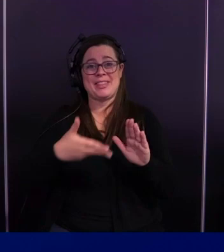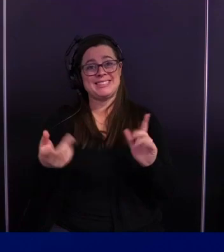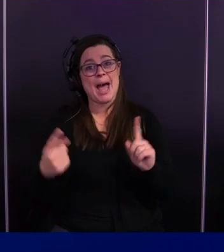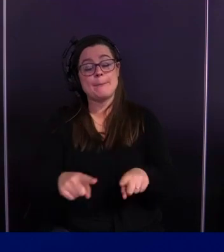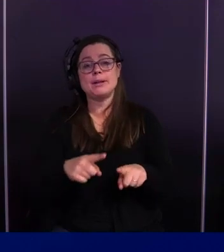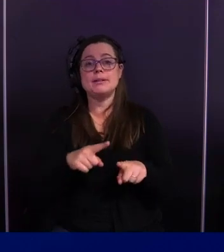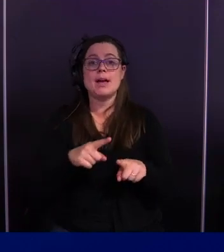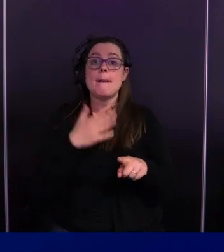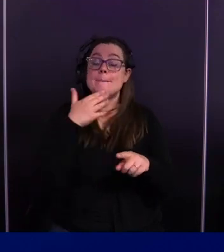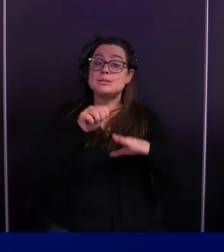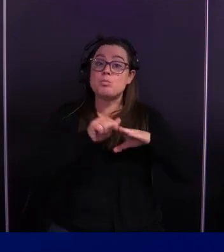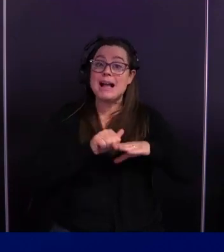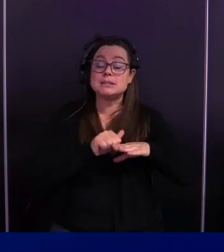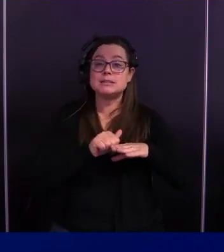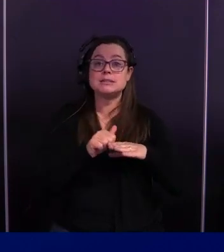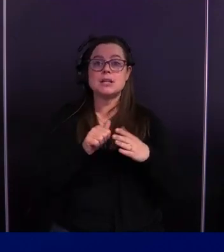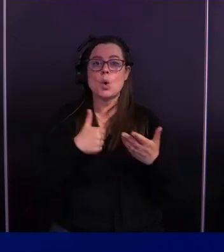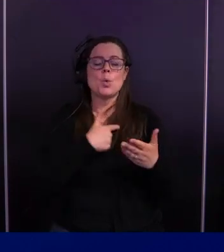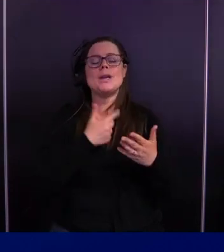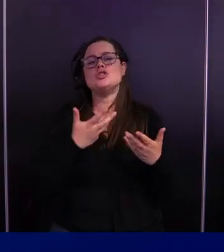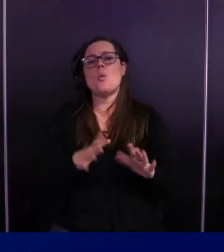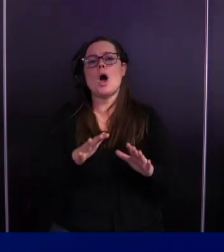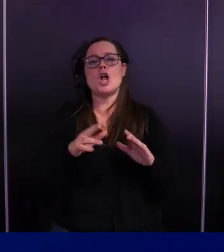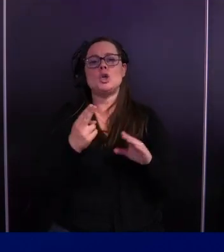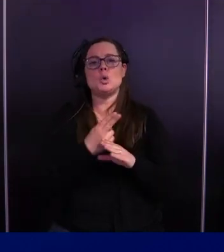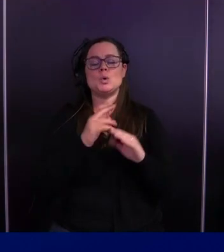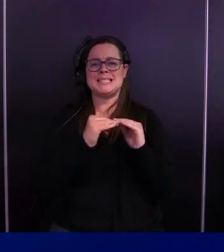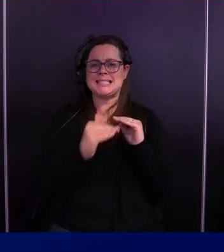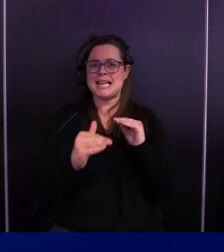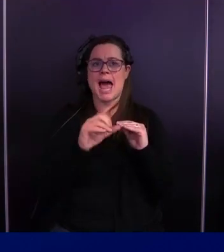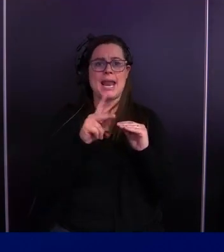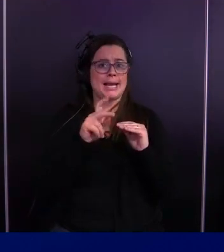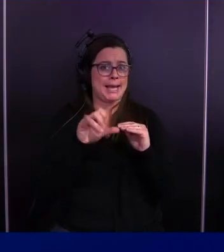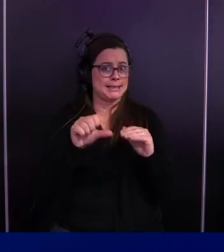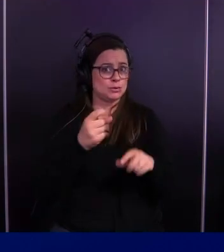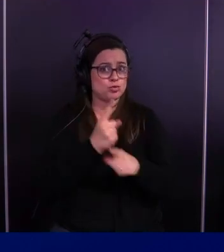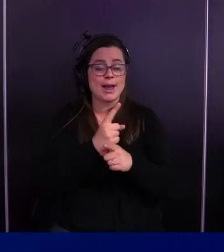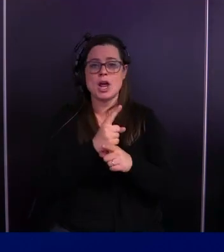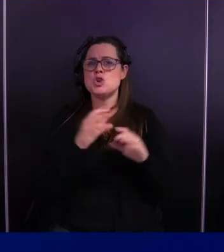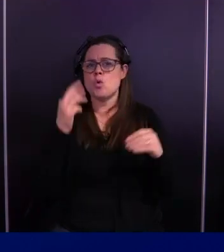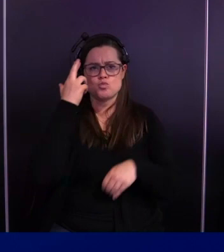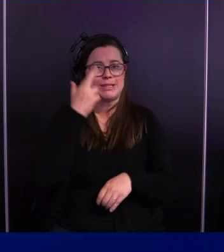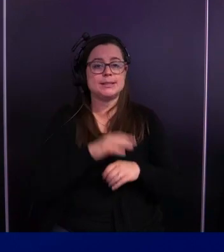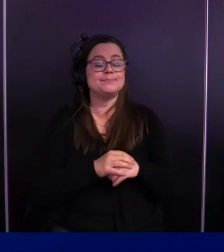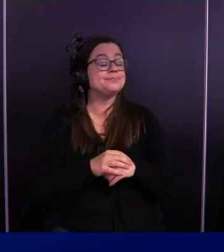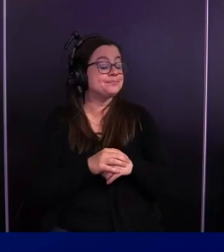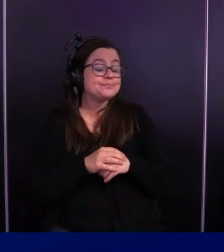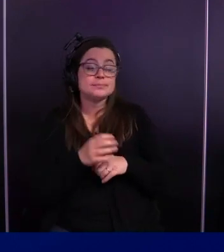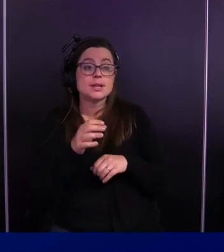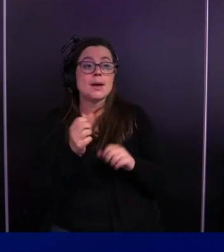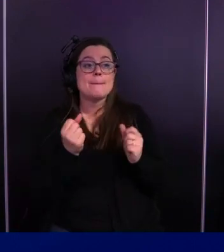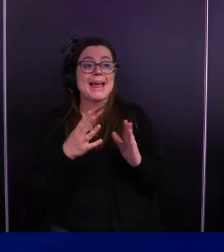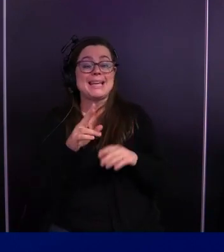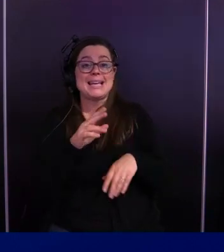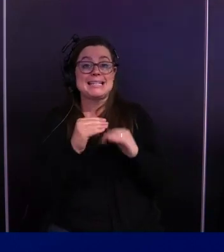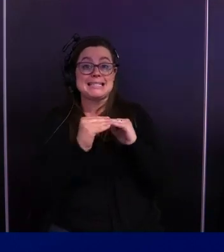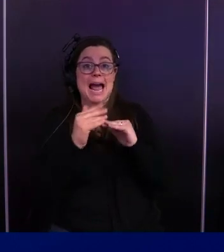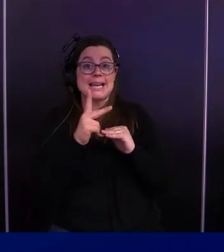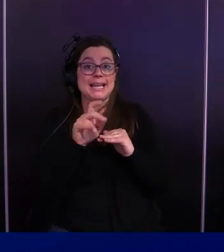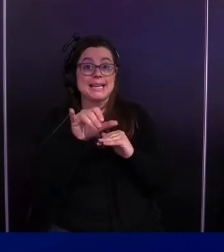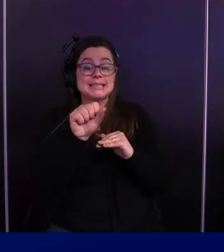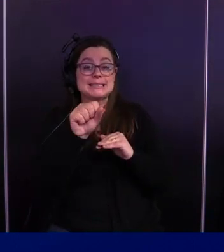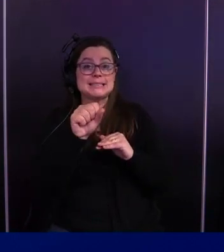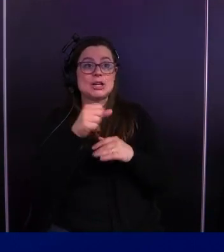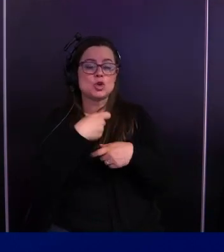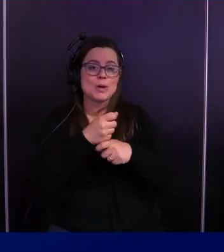practices, right? Yes. We don't want to be using static keys at all. No. There should be no reason to do that. A lot of the keys that are static, they